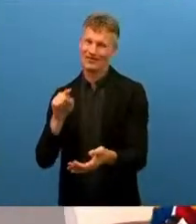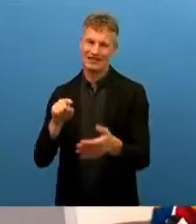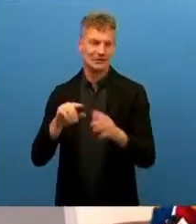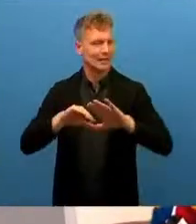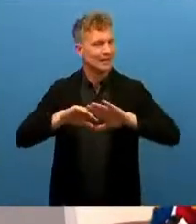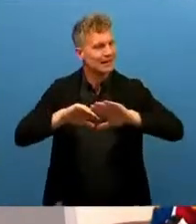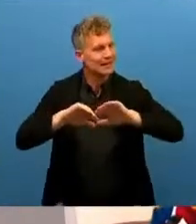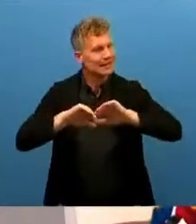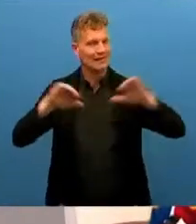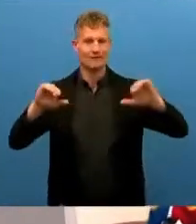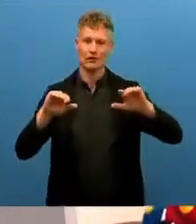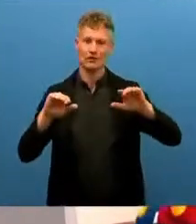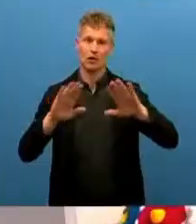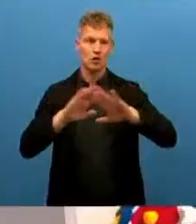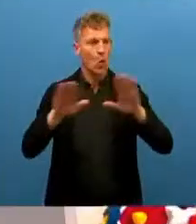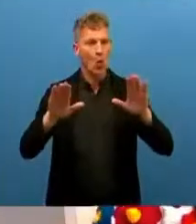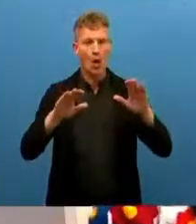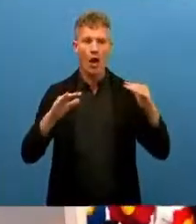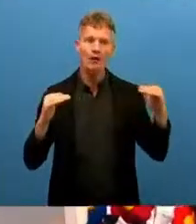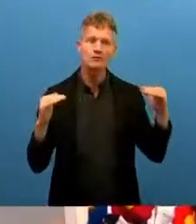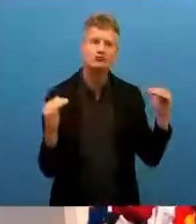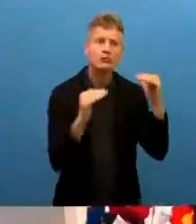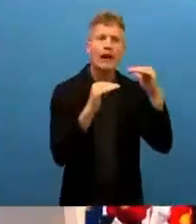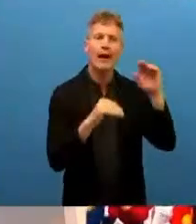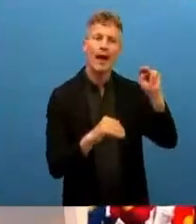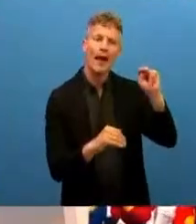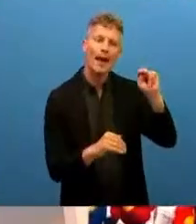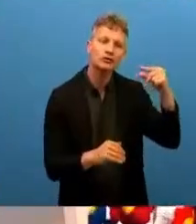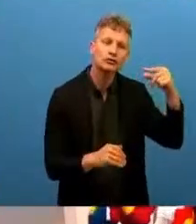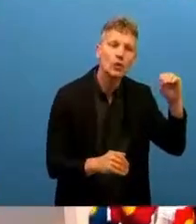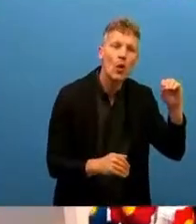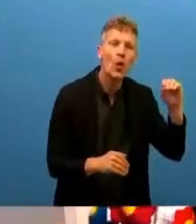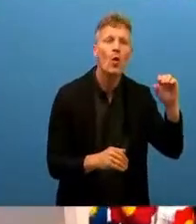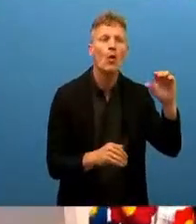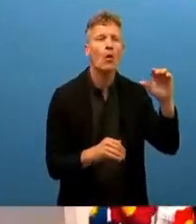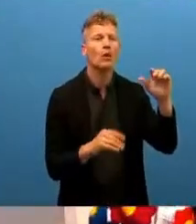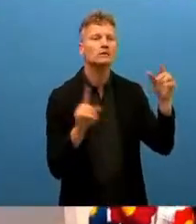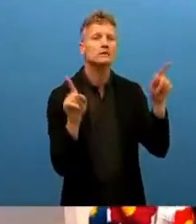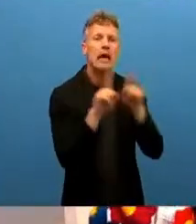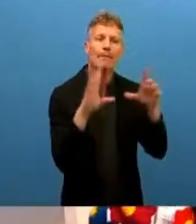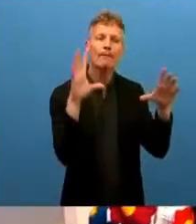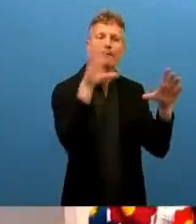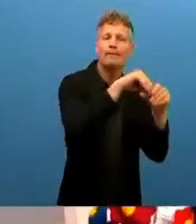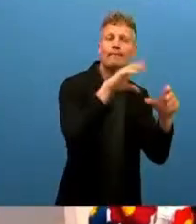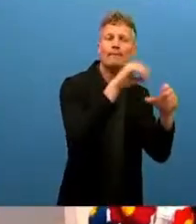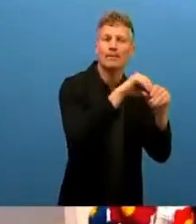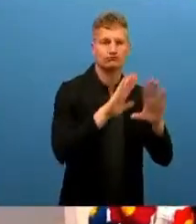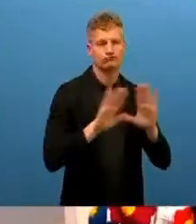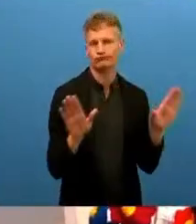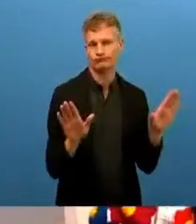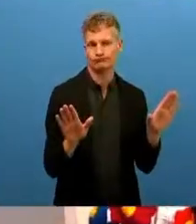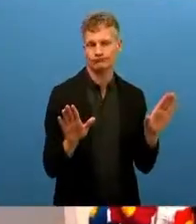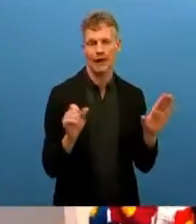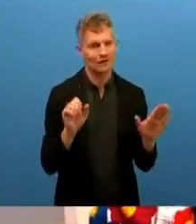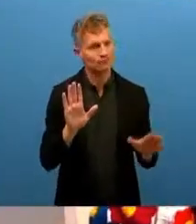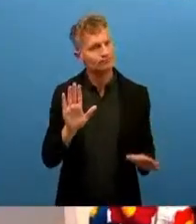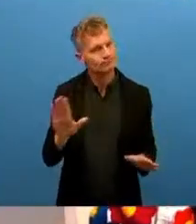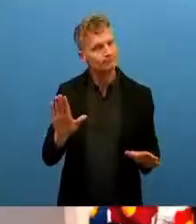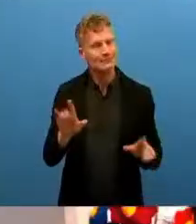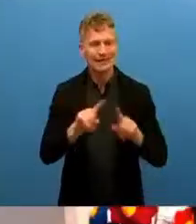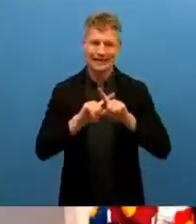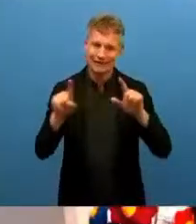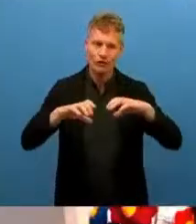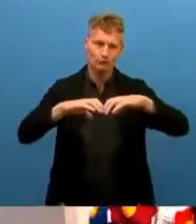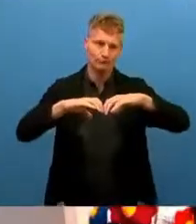civil society recognized as a legal person and collective subjects of rights with their own forms of